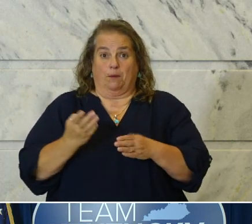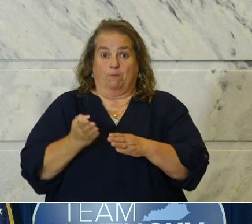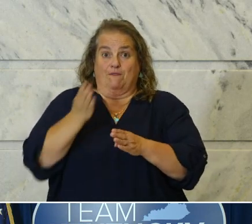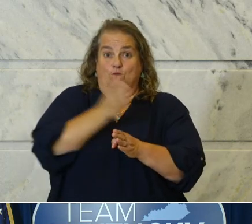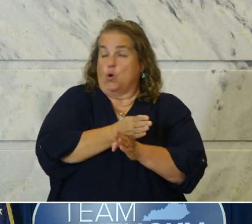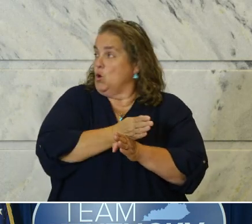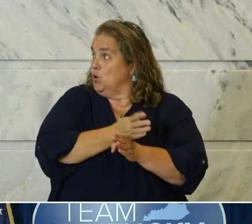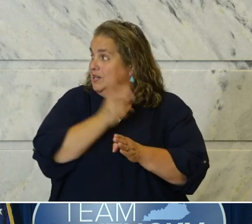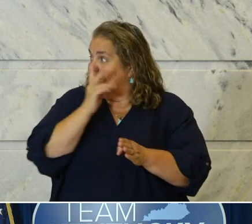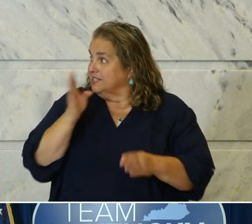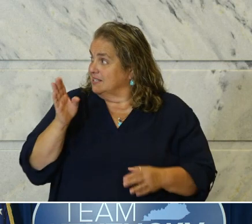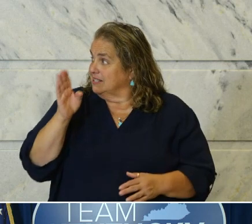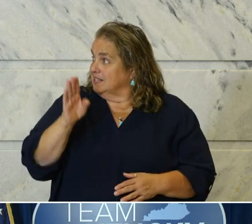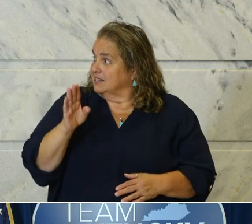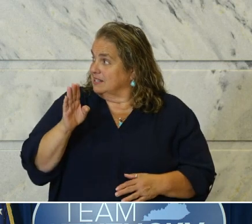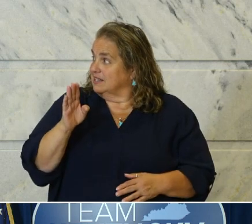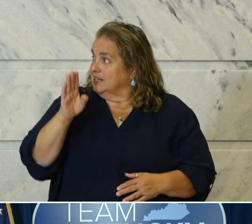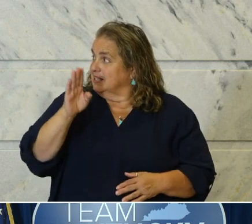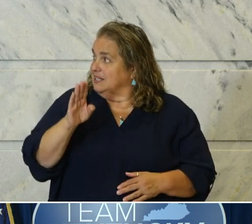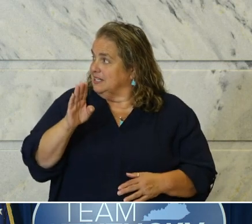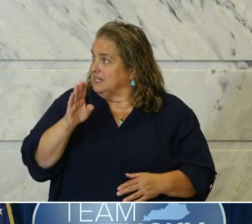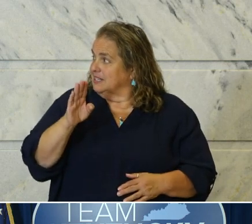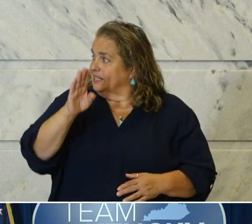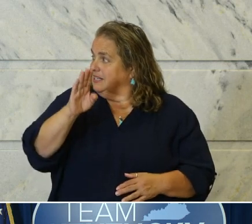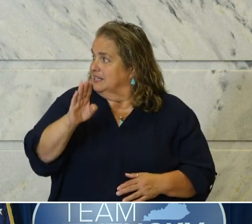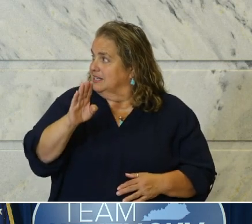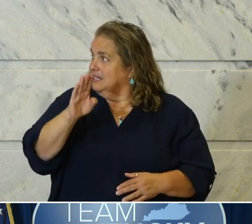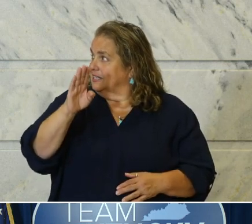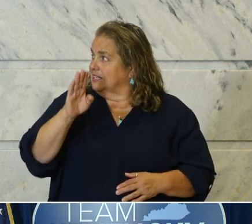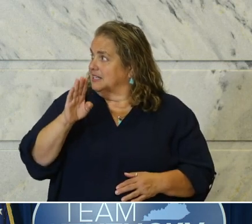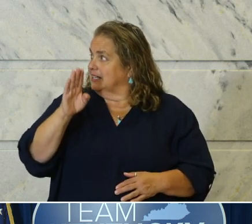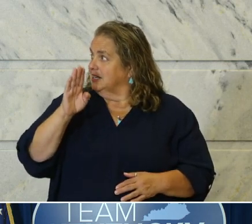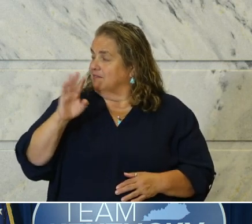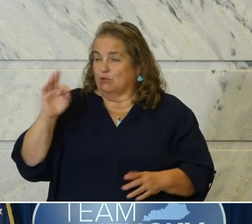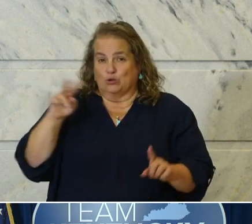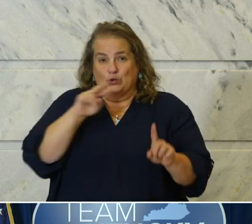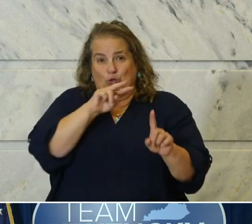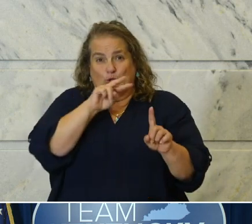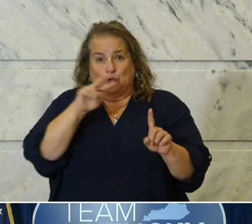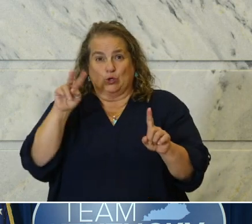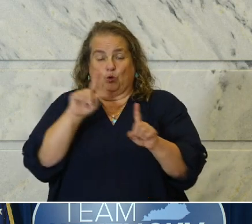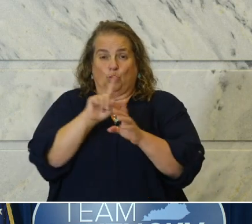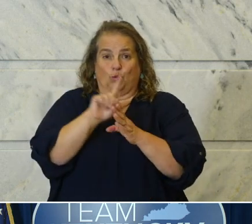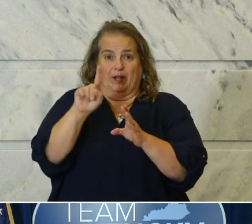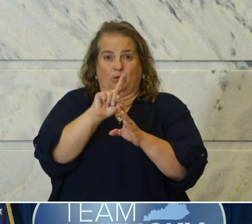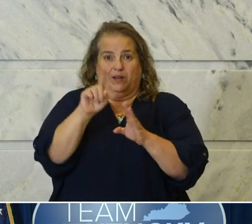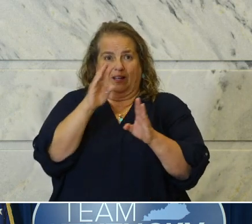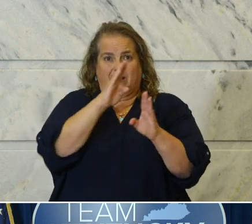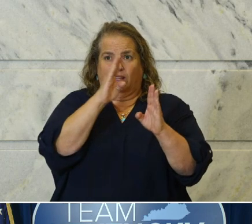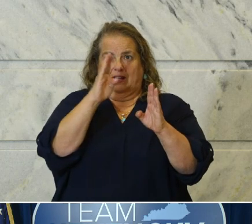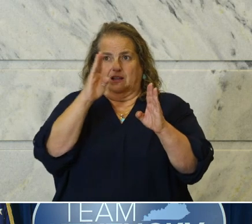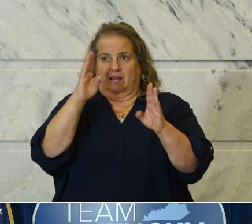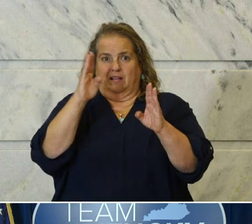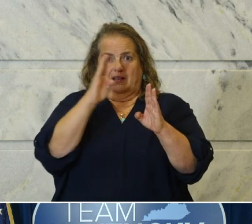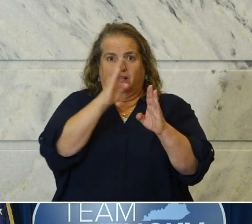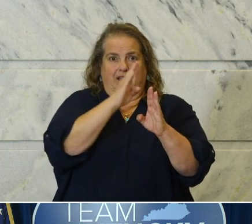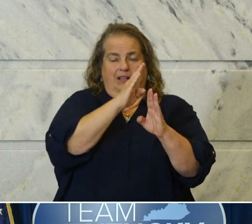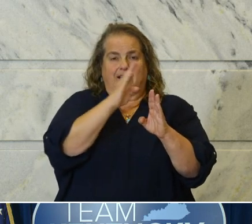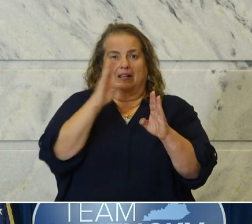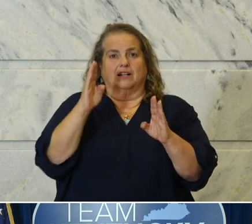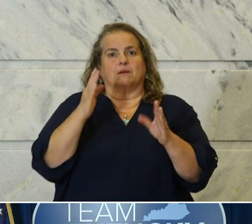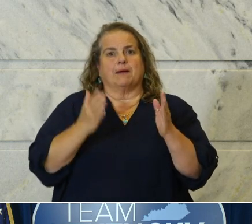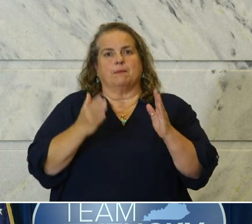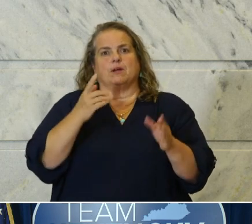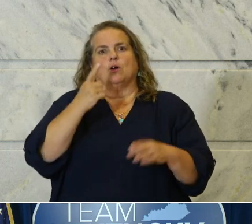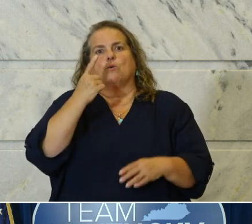that it could always be spillover. If you look at the week before that, it's just we're probably going to need to be a week or two